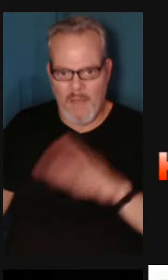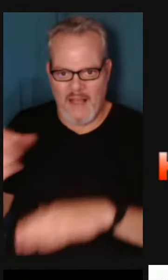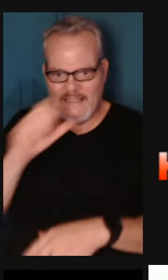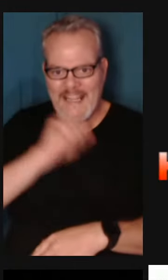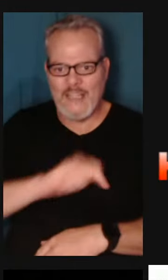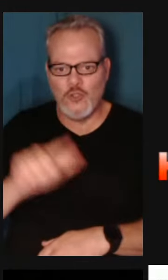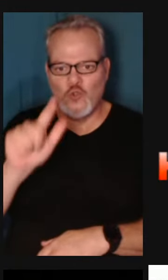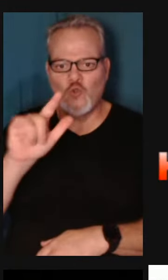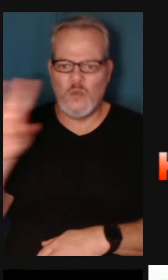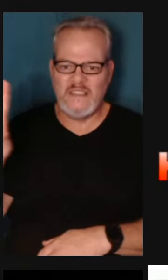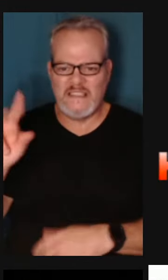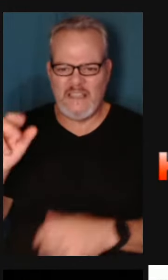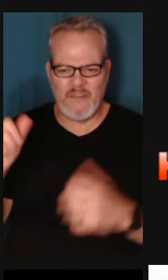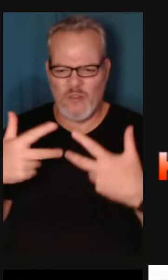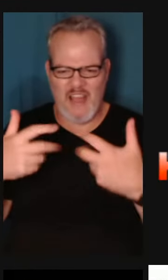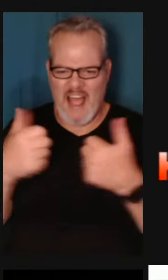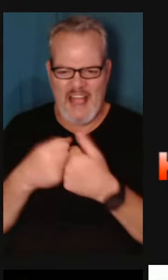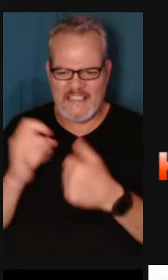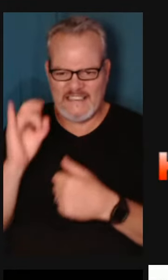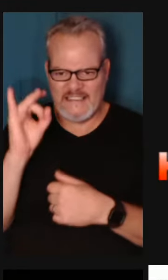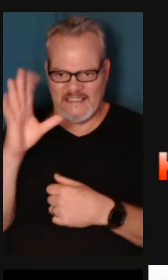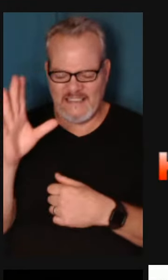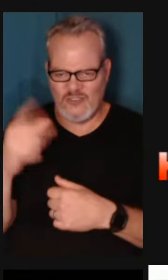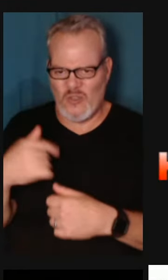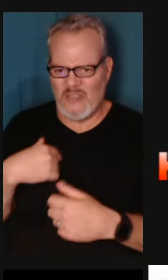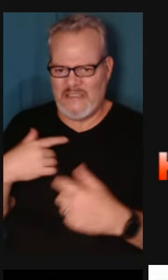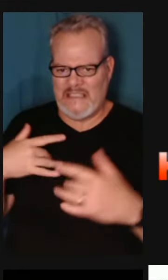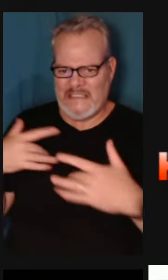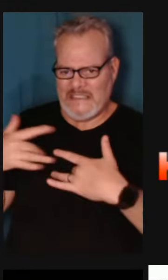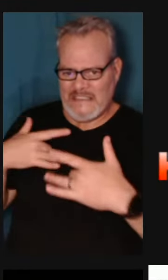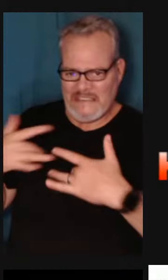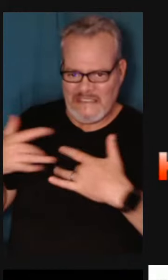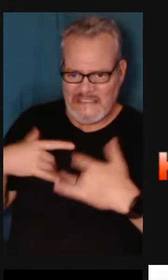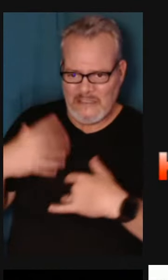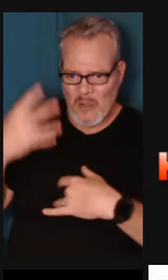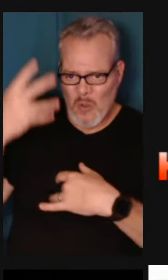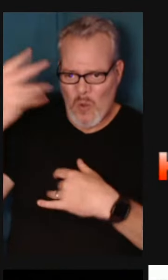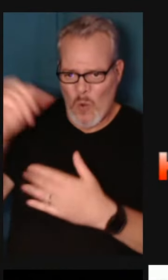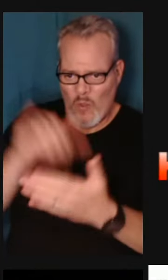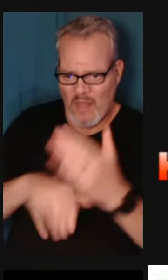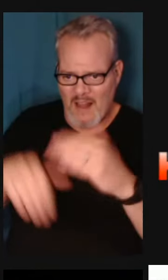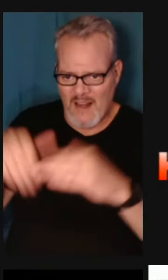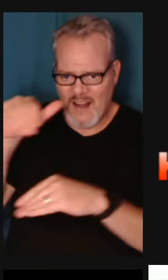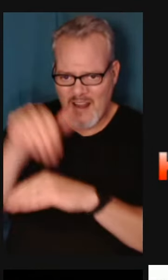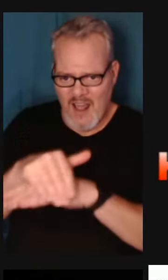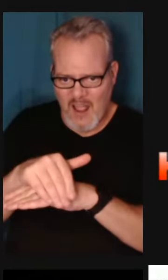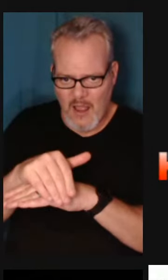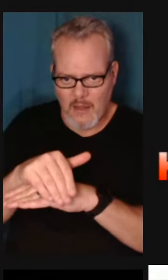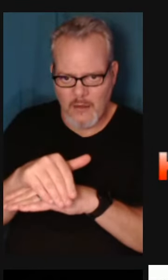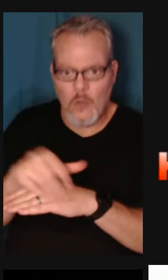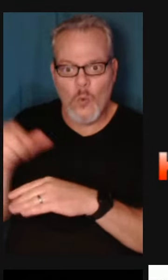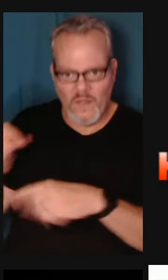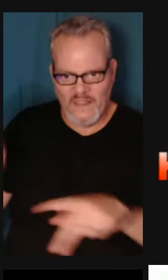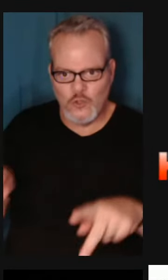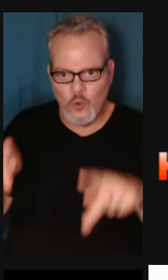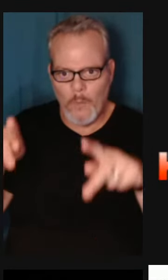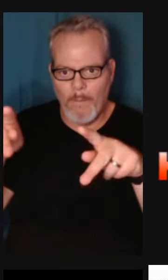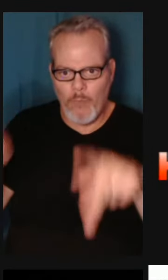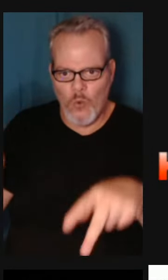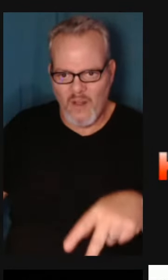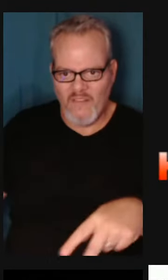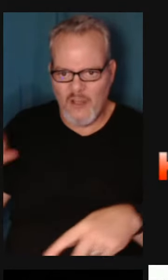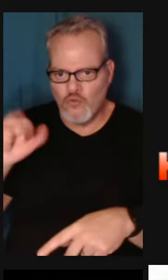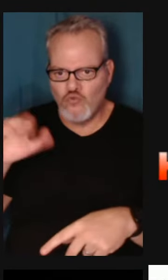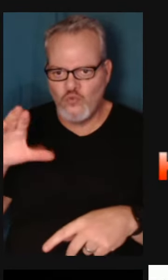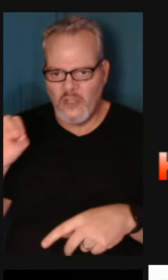accident, which made him reluctant to go opihi picking that night. It was to these kupuna that Rico turned for help to find Mickey.